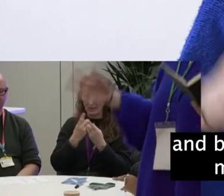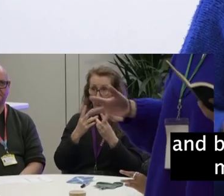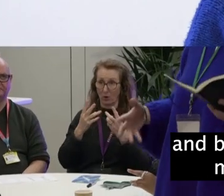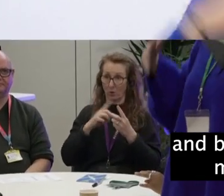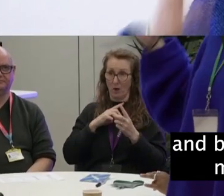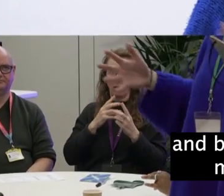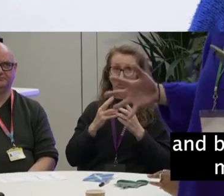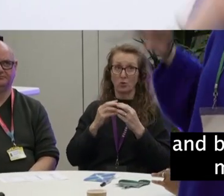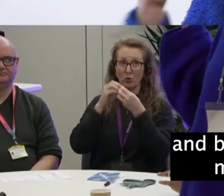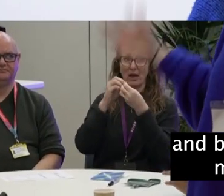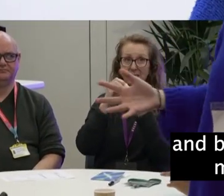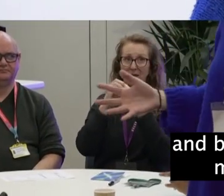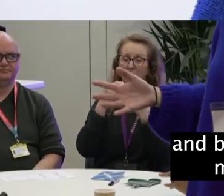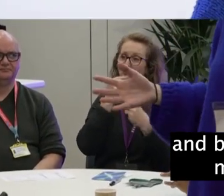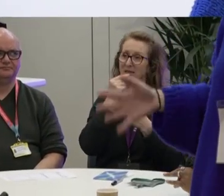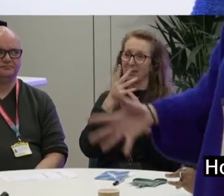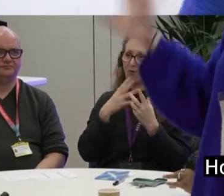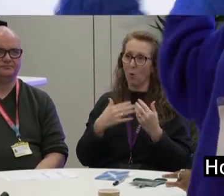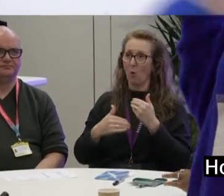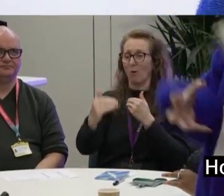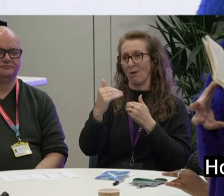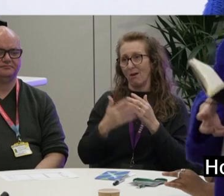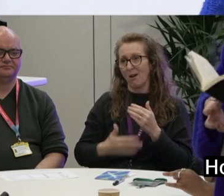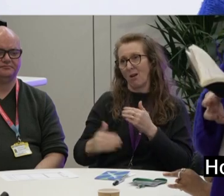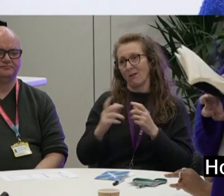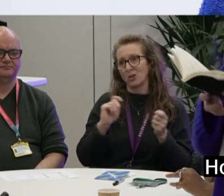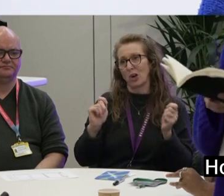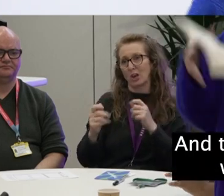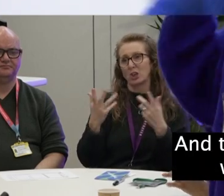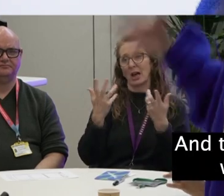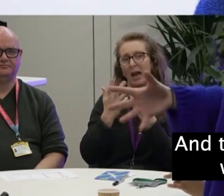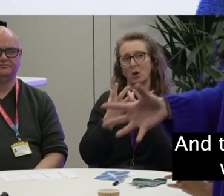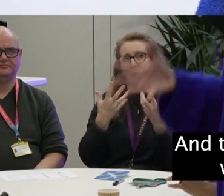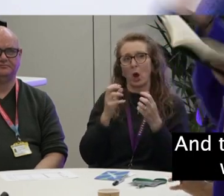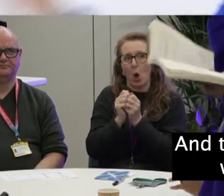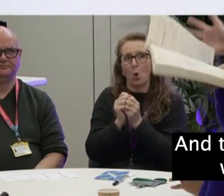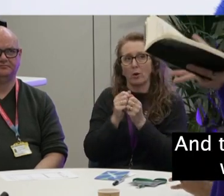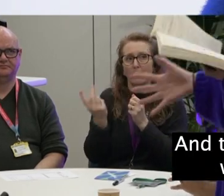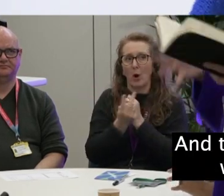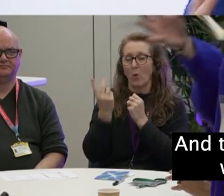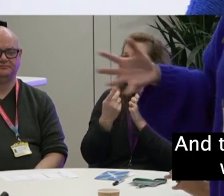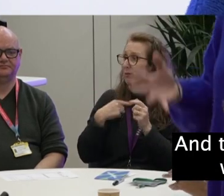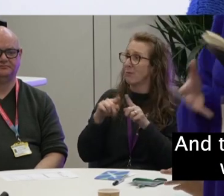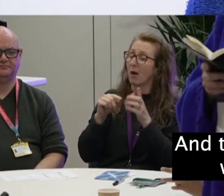building capacity for longer term, more transformative change? How do we hold both of those and think about, as Tony was saying, where are the opportunities